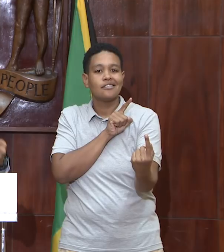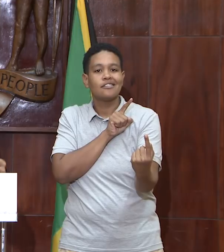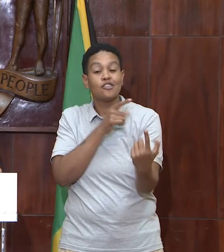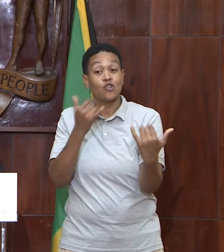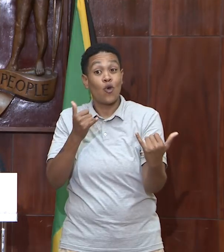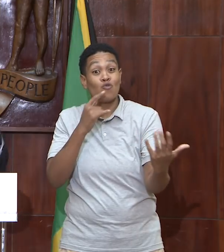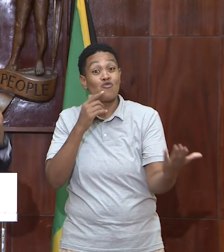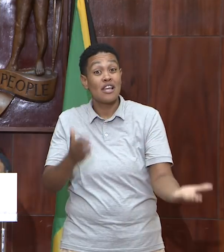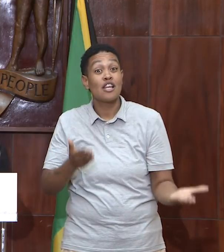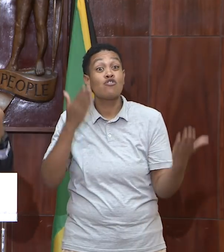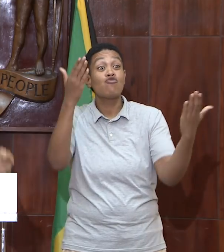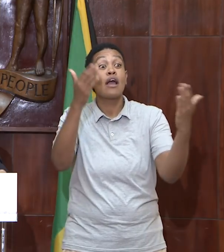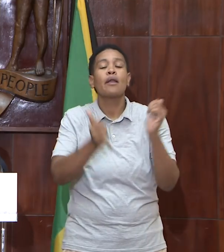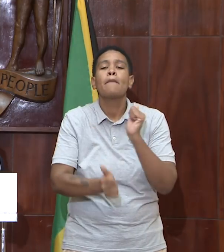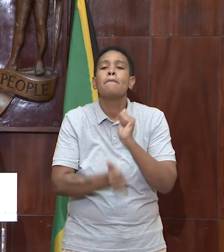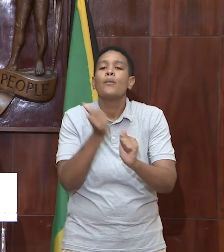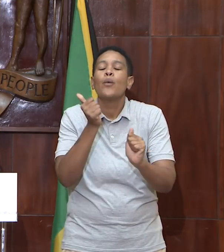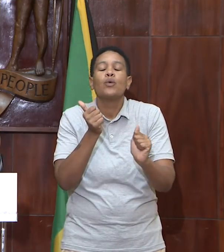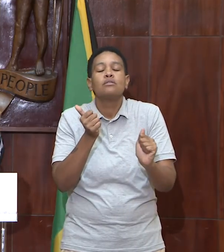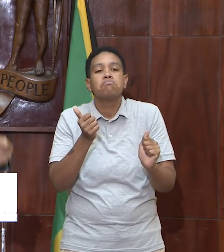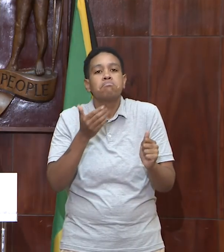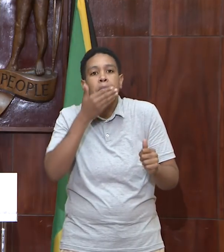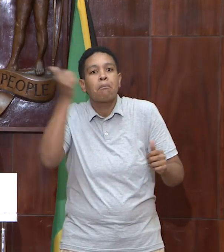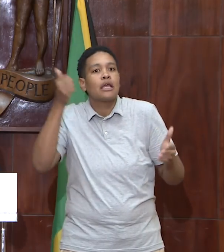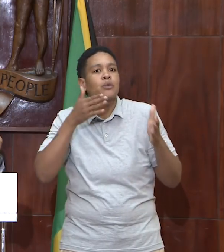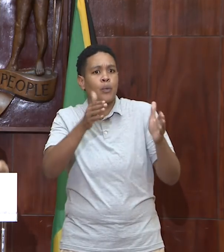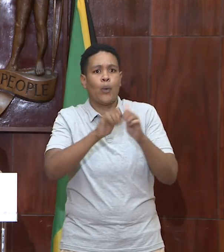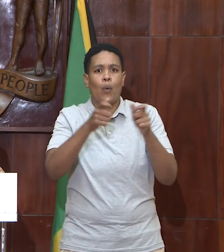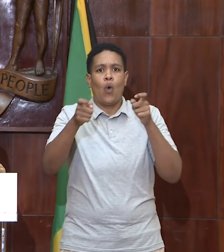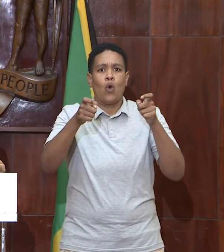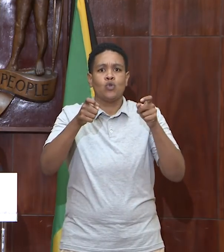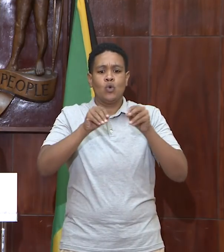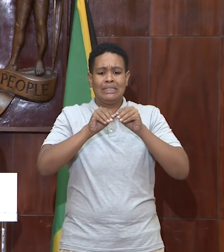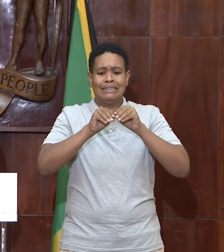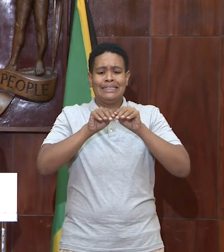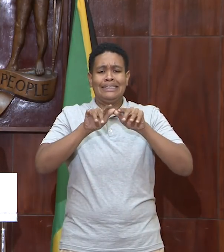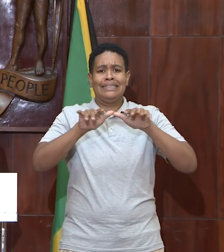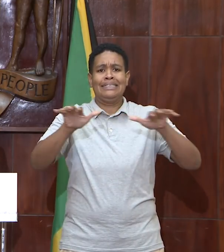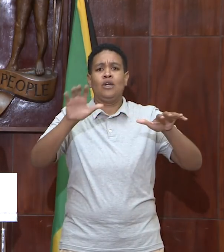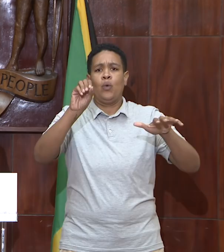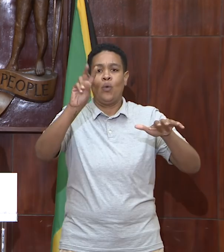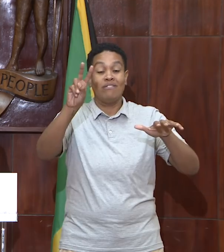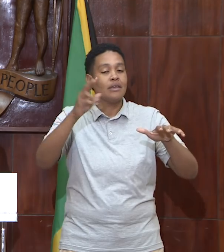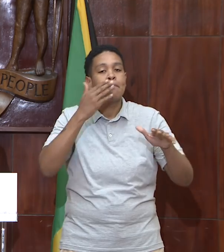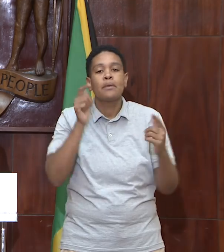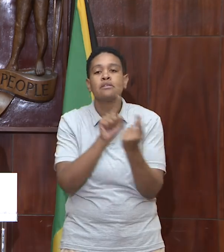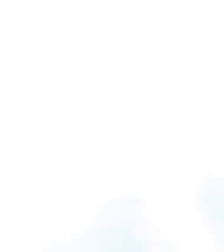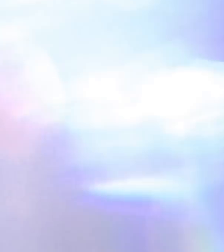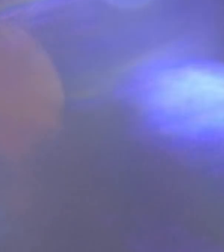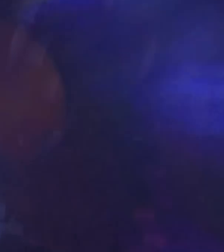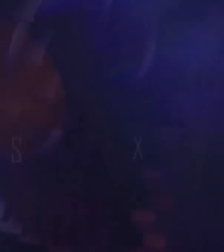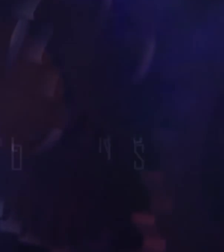being recommended as the most effective way of controlling the spread of COVID-19.